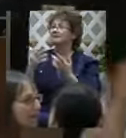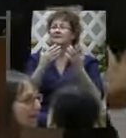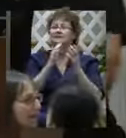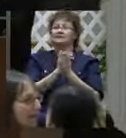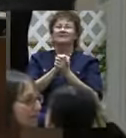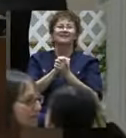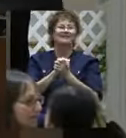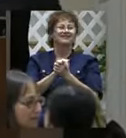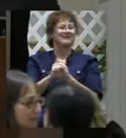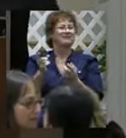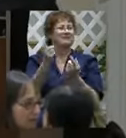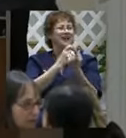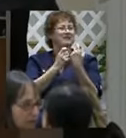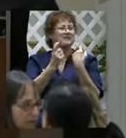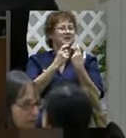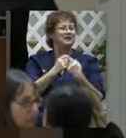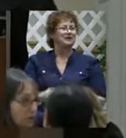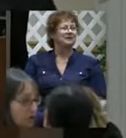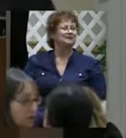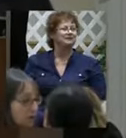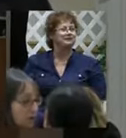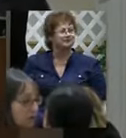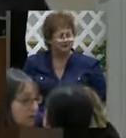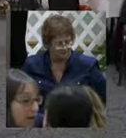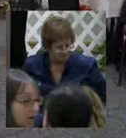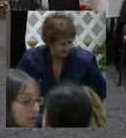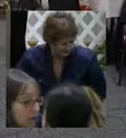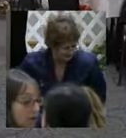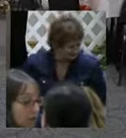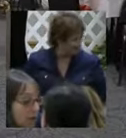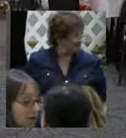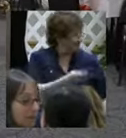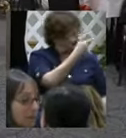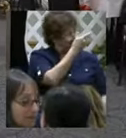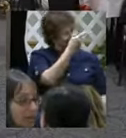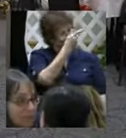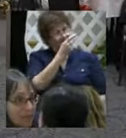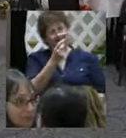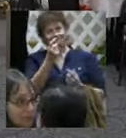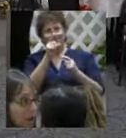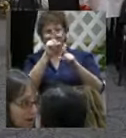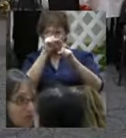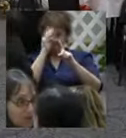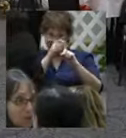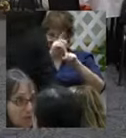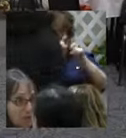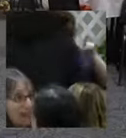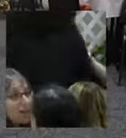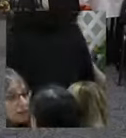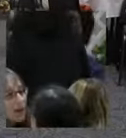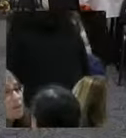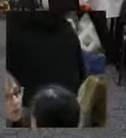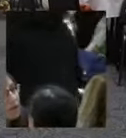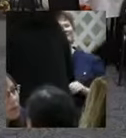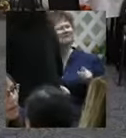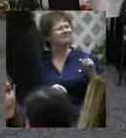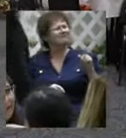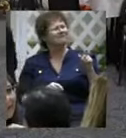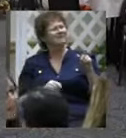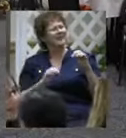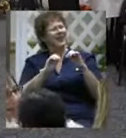I have a couple questions that I think Melody and Kleber can answer. It won't take too long, I don't think. How do you handle